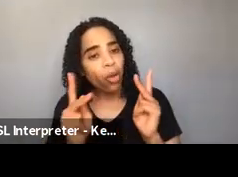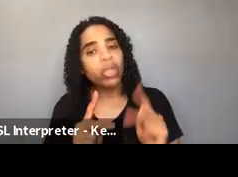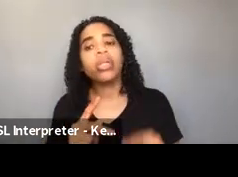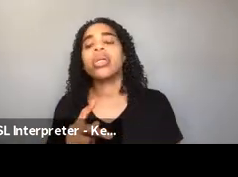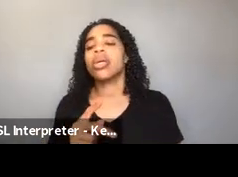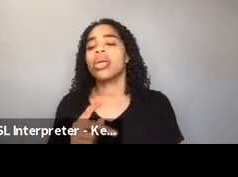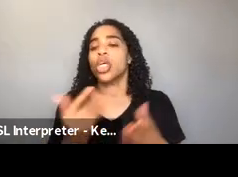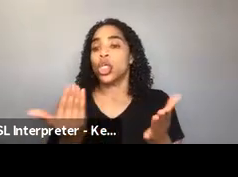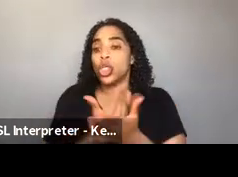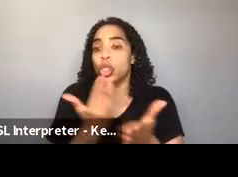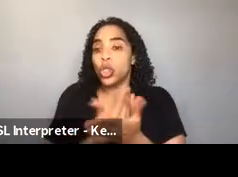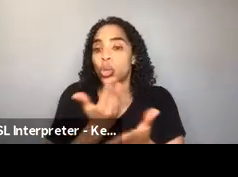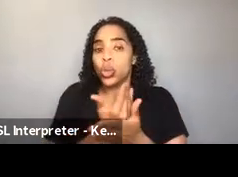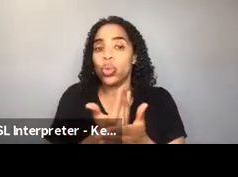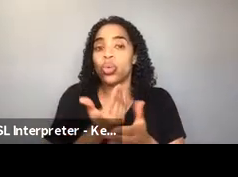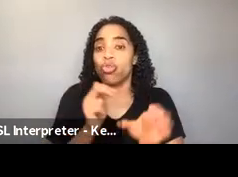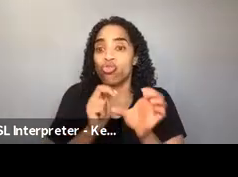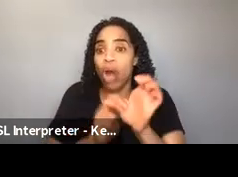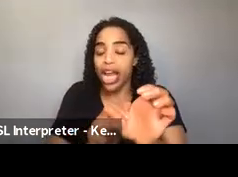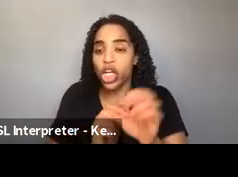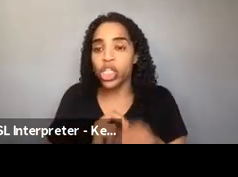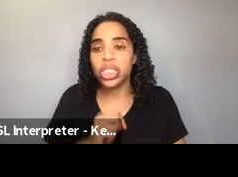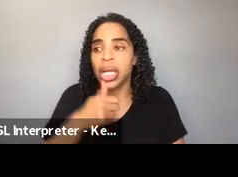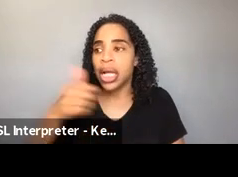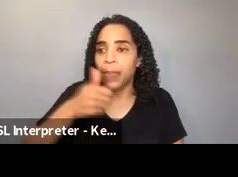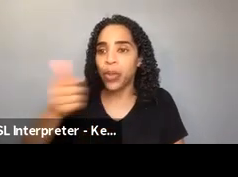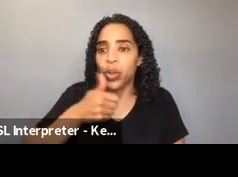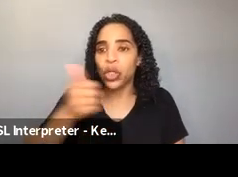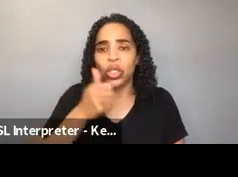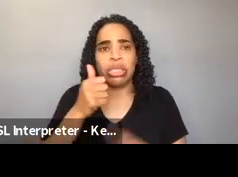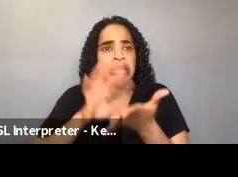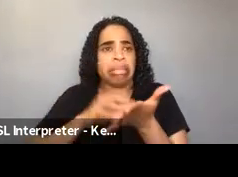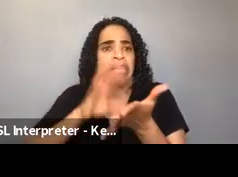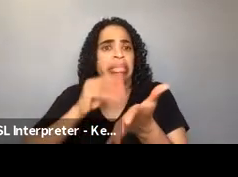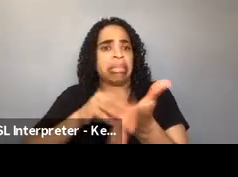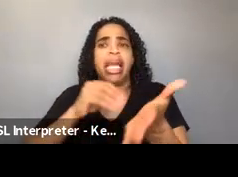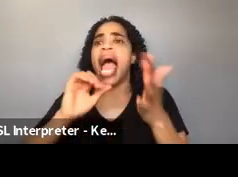riders, commuters, and others, training on the transportation